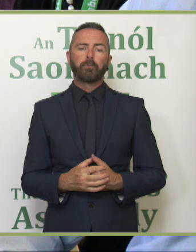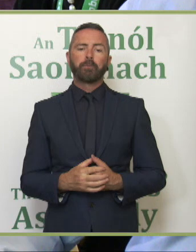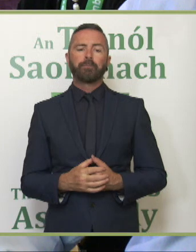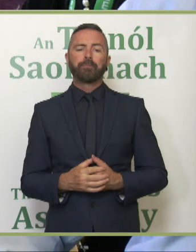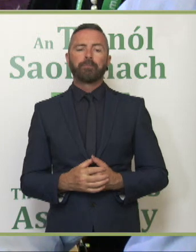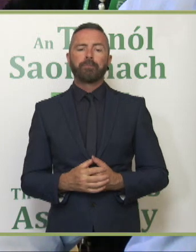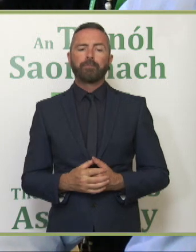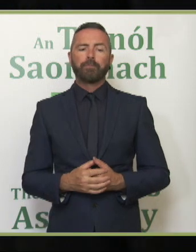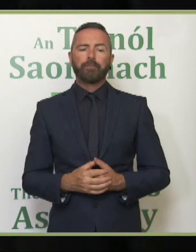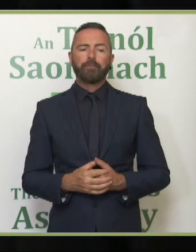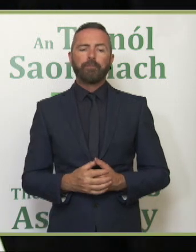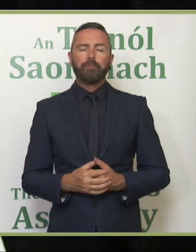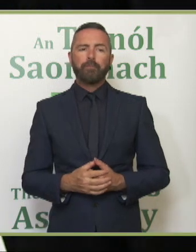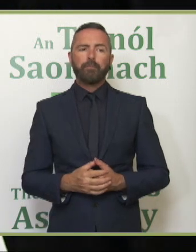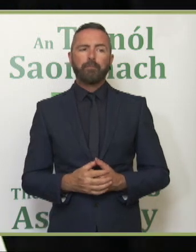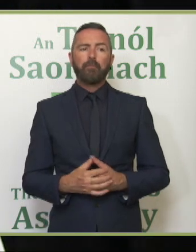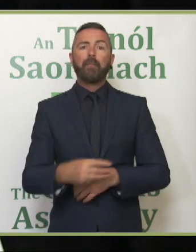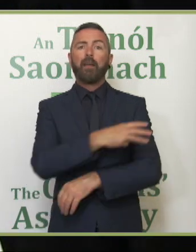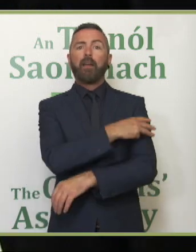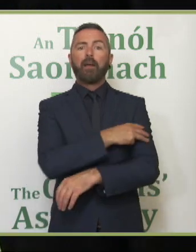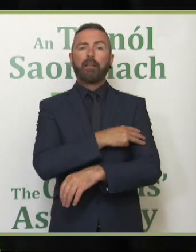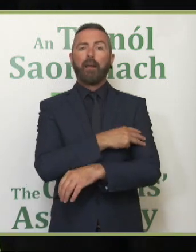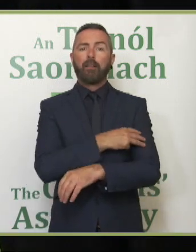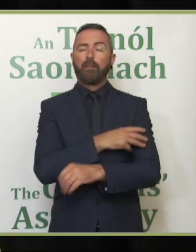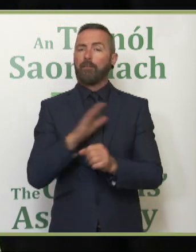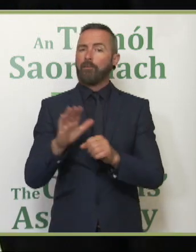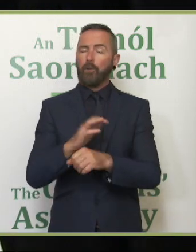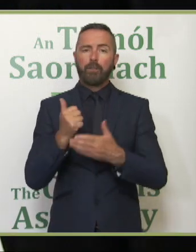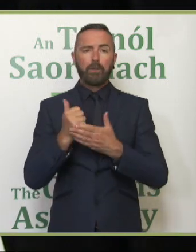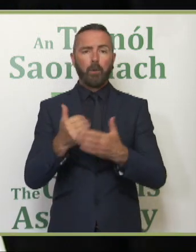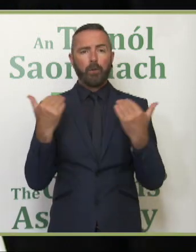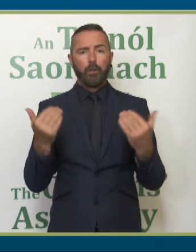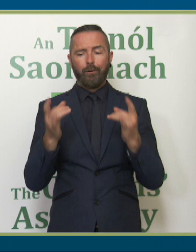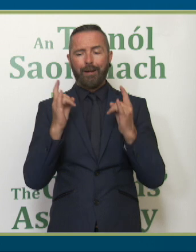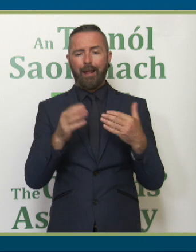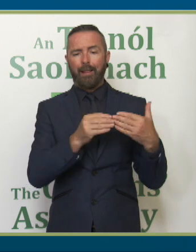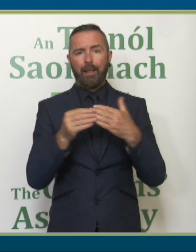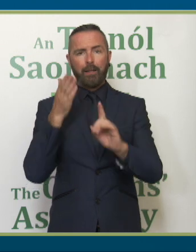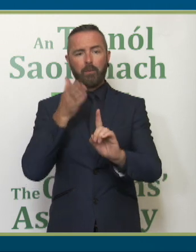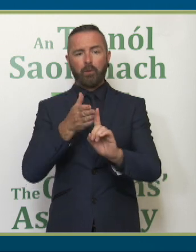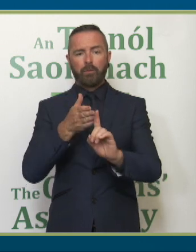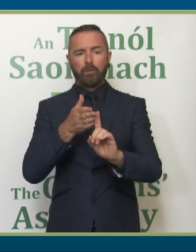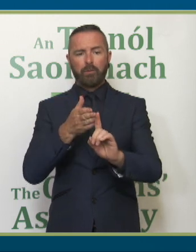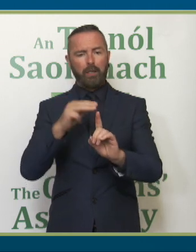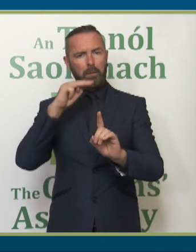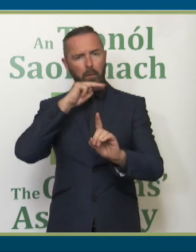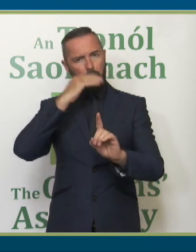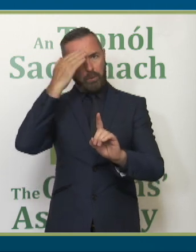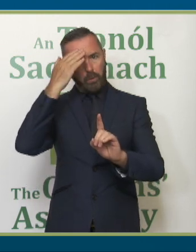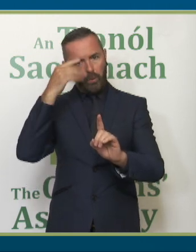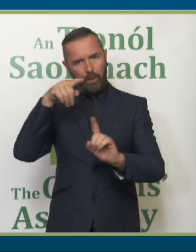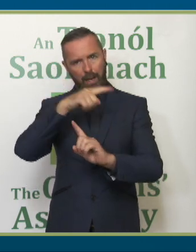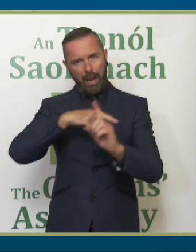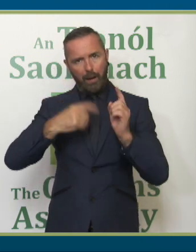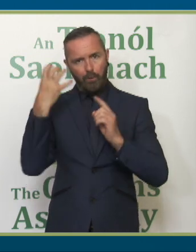And Garda Síochána, as I have said at the start, are supportive of the current health-led approach to drugs. It is important to know that in our